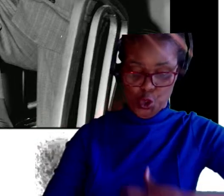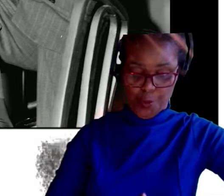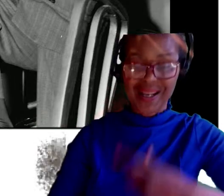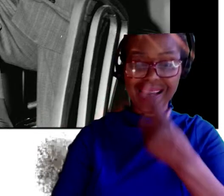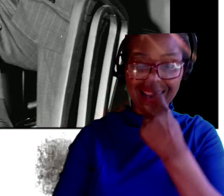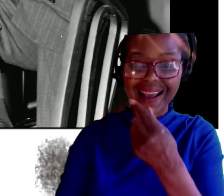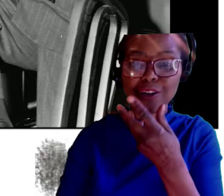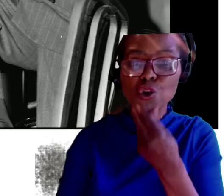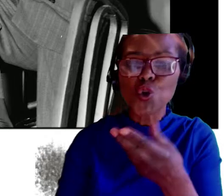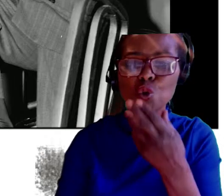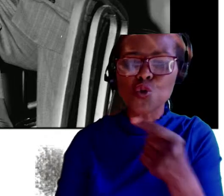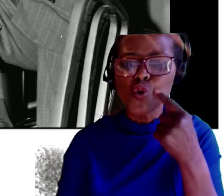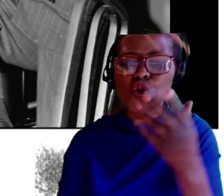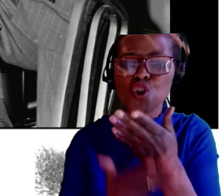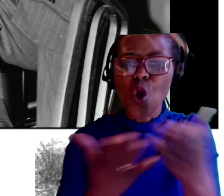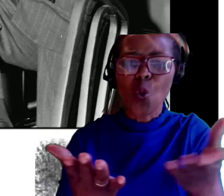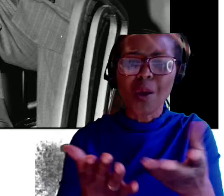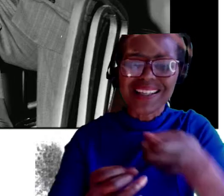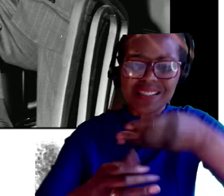alive.